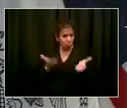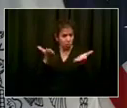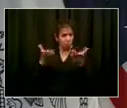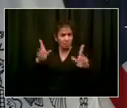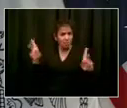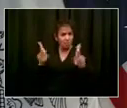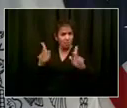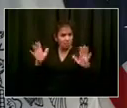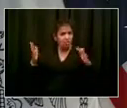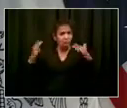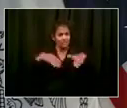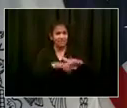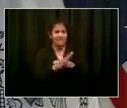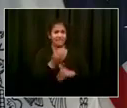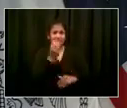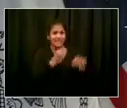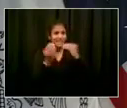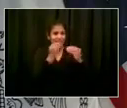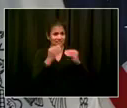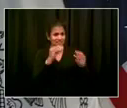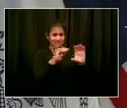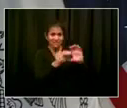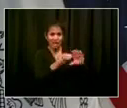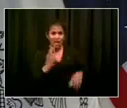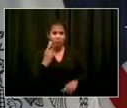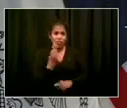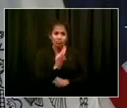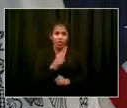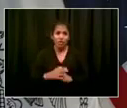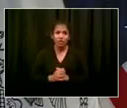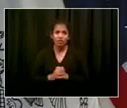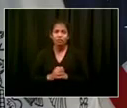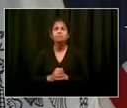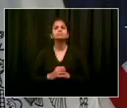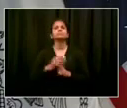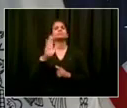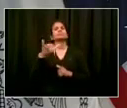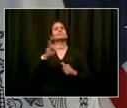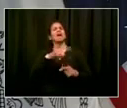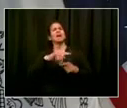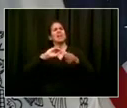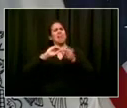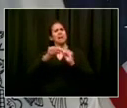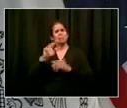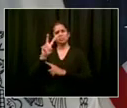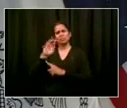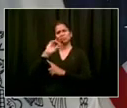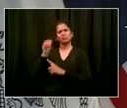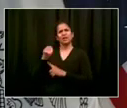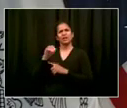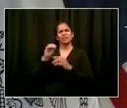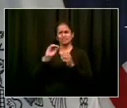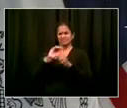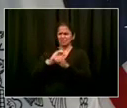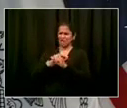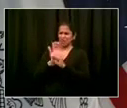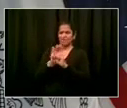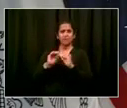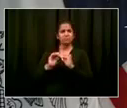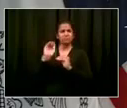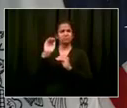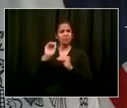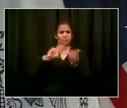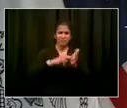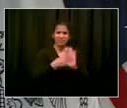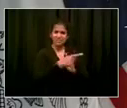trigger, has the governor agreed to that? It sounds like that's a reassess as opposed to a firm trigger like with the schools. So what